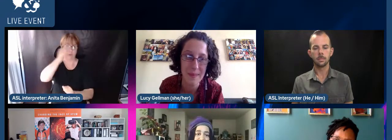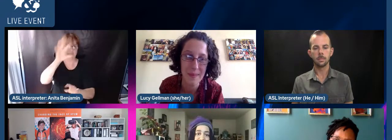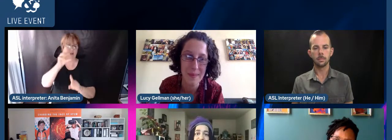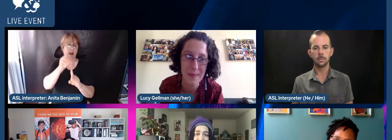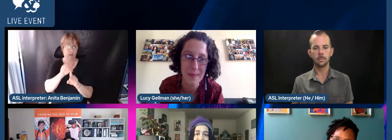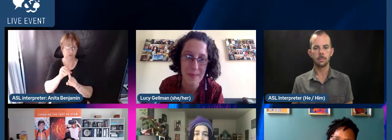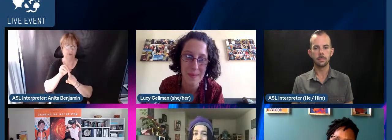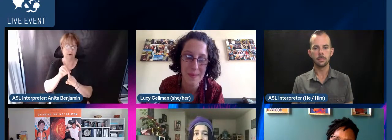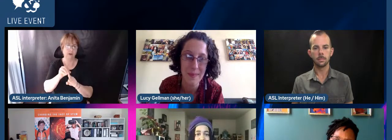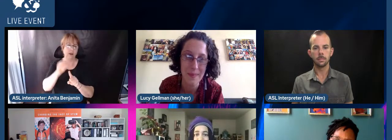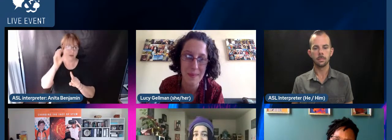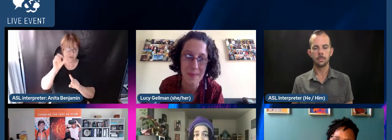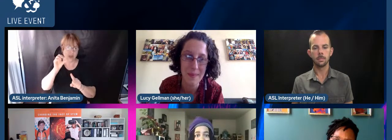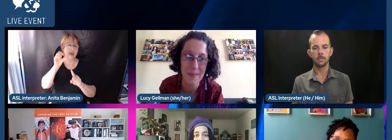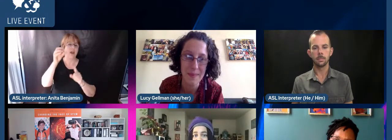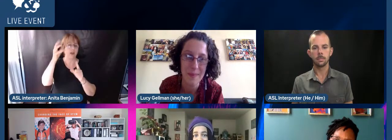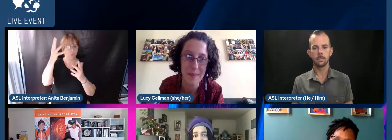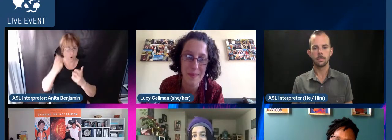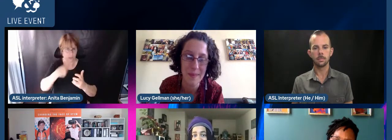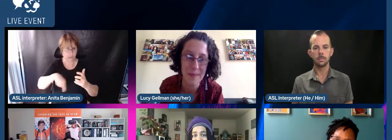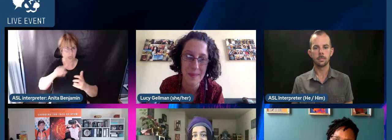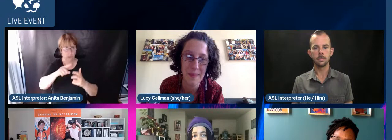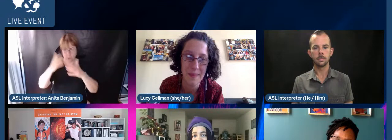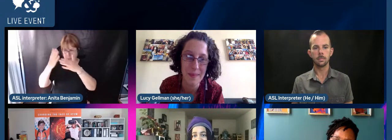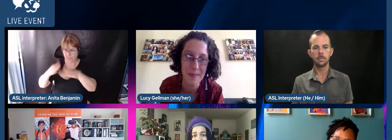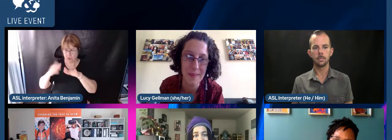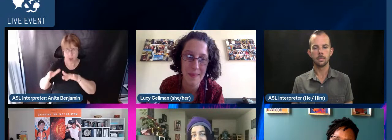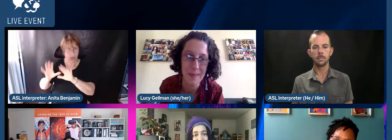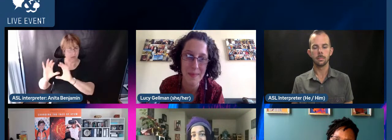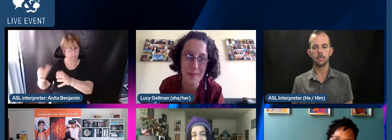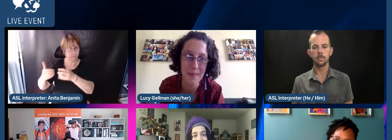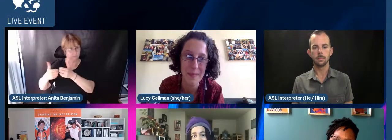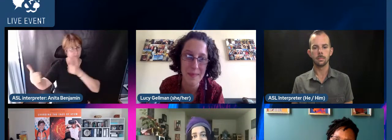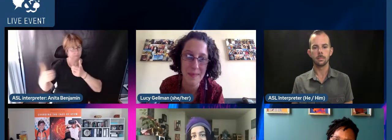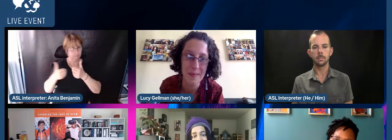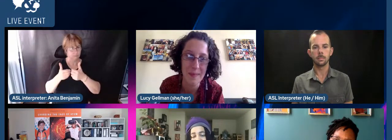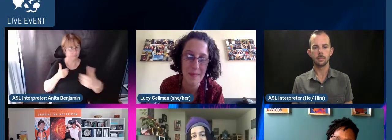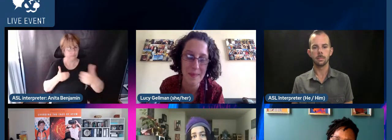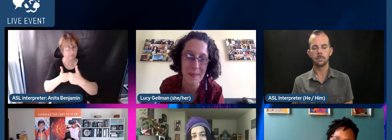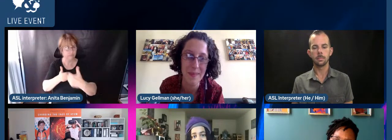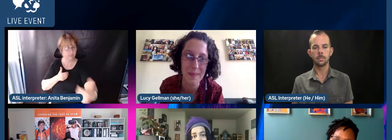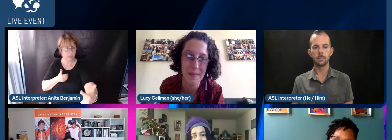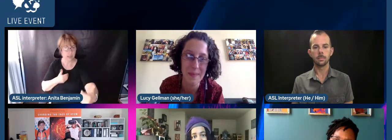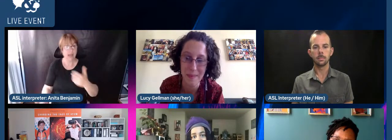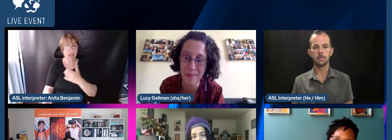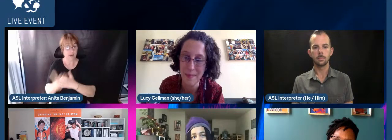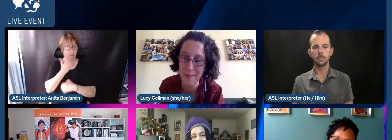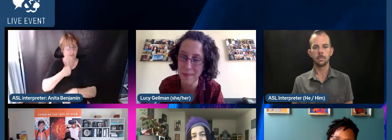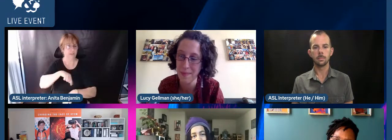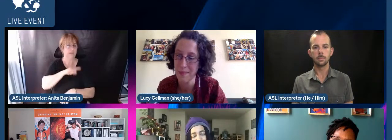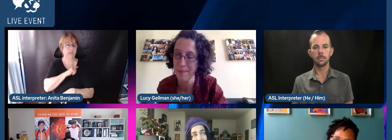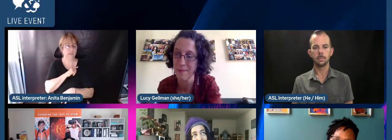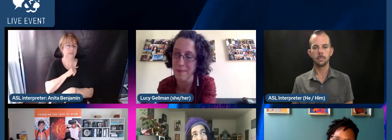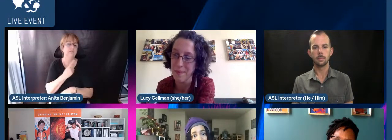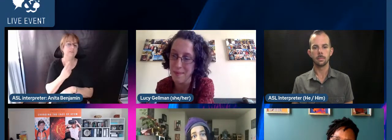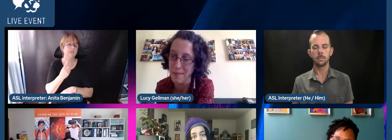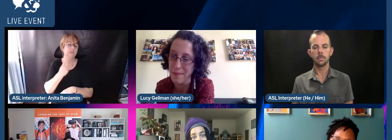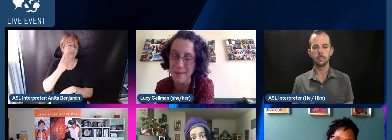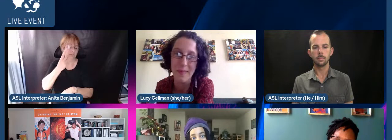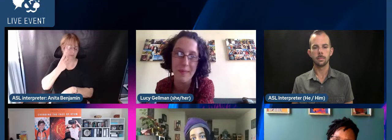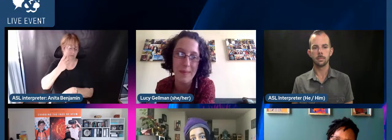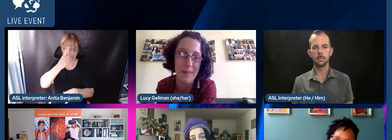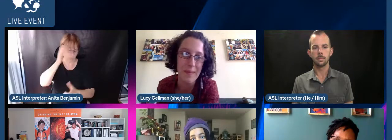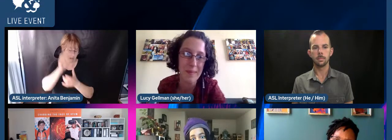us to be divided and comes up with so many different ways to divide us and to convince us that that we don't